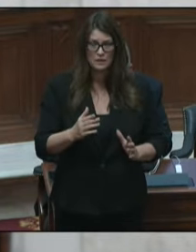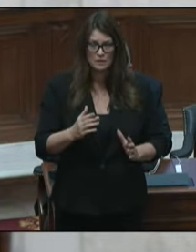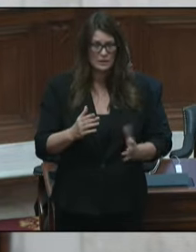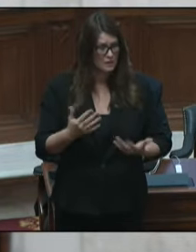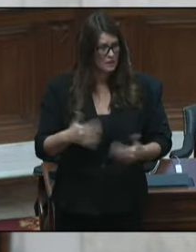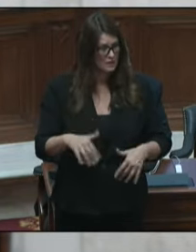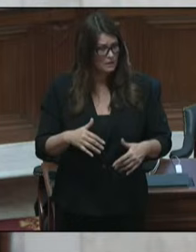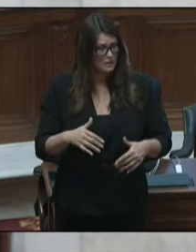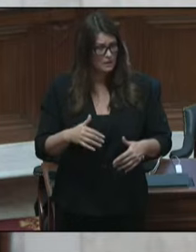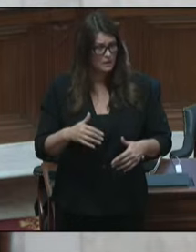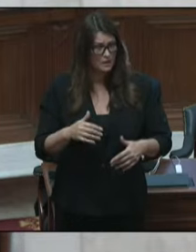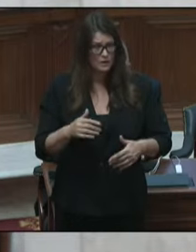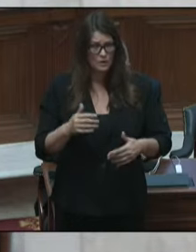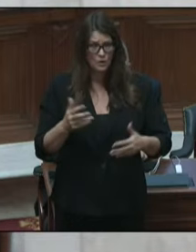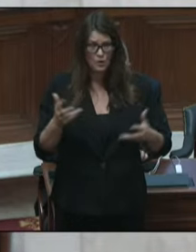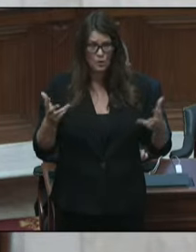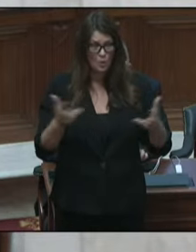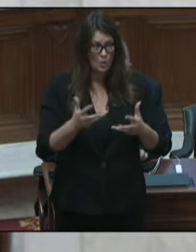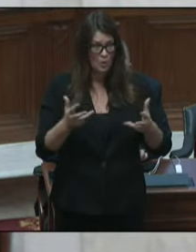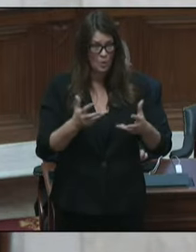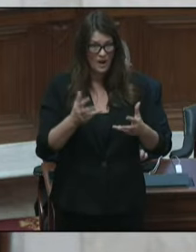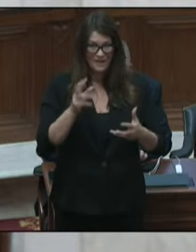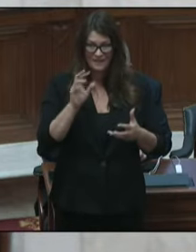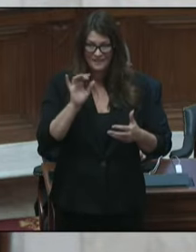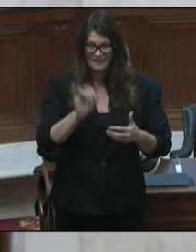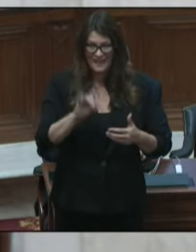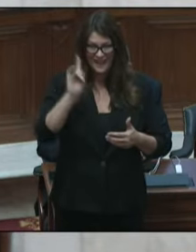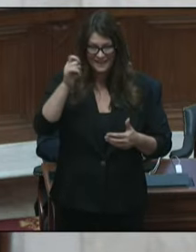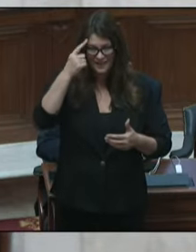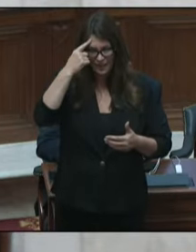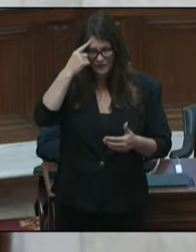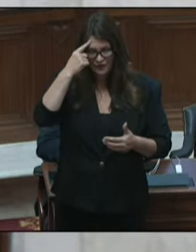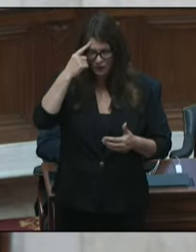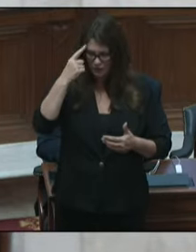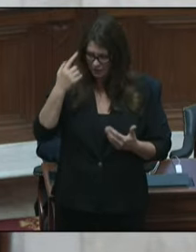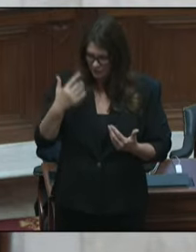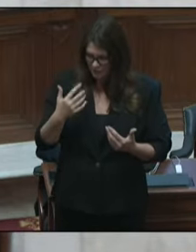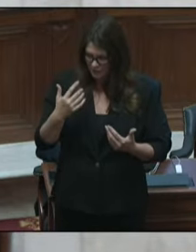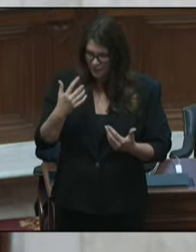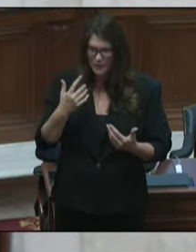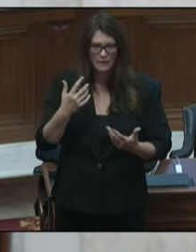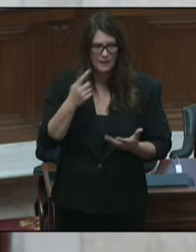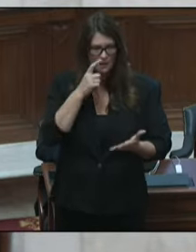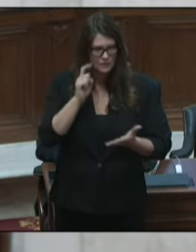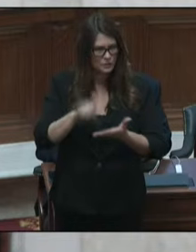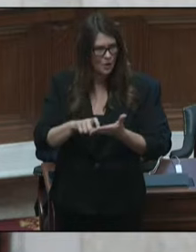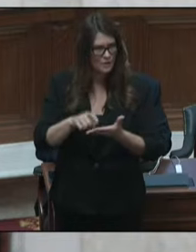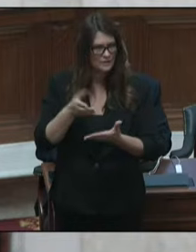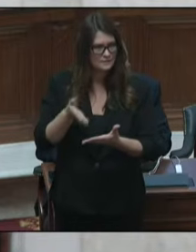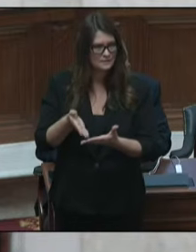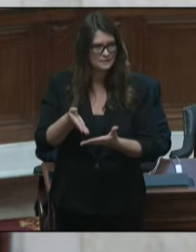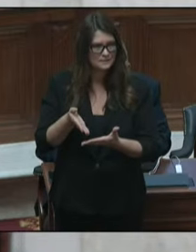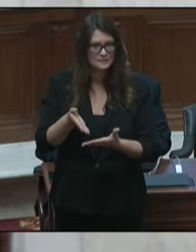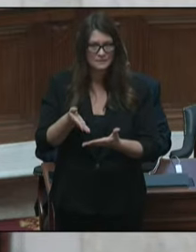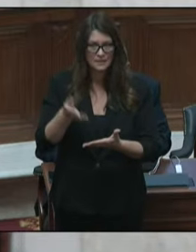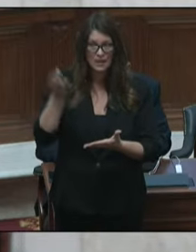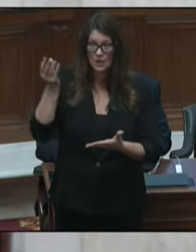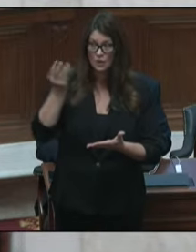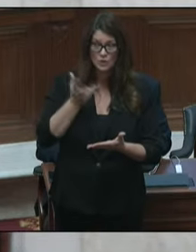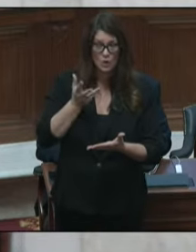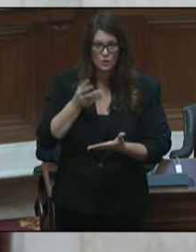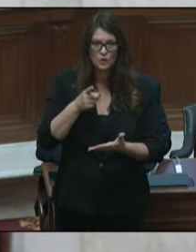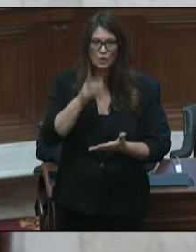next year. What if that governor got something and halfway through the year, he was told then you're